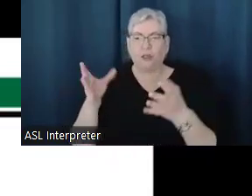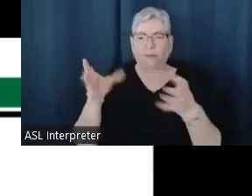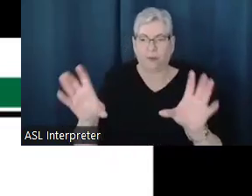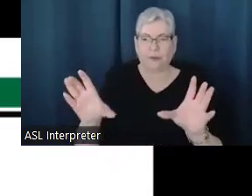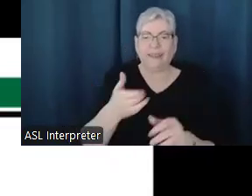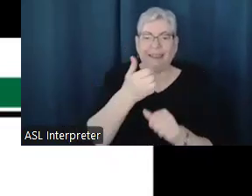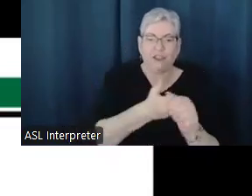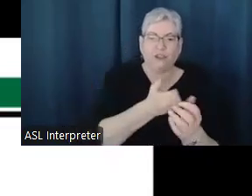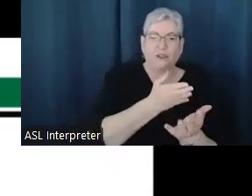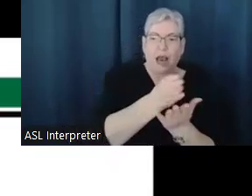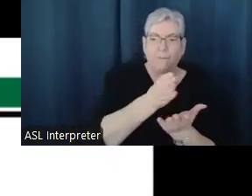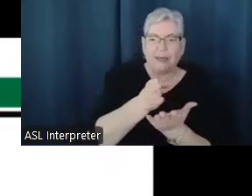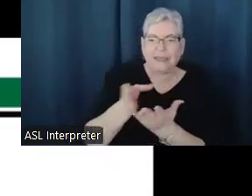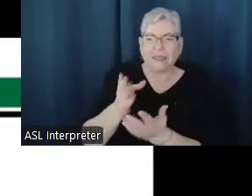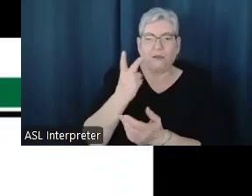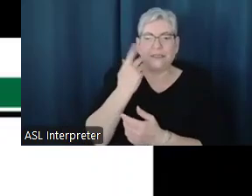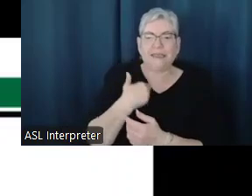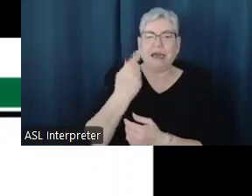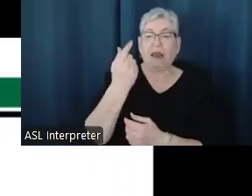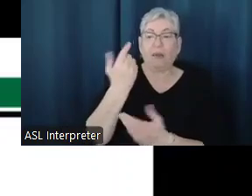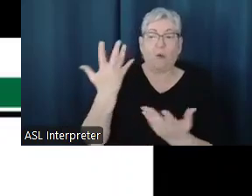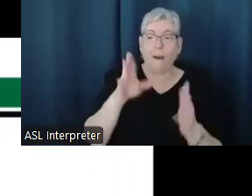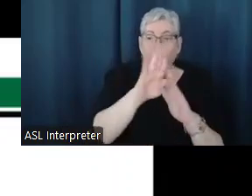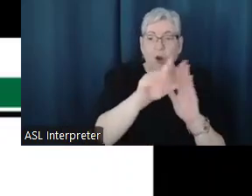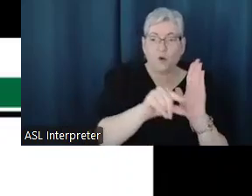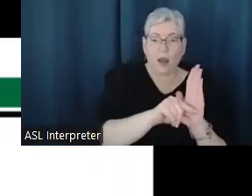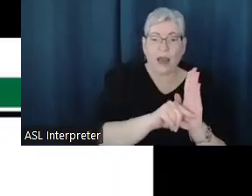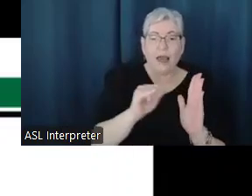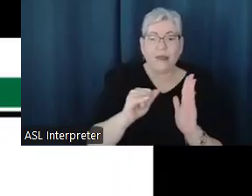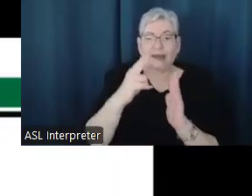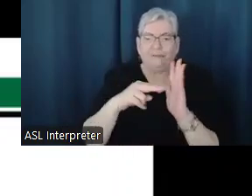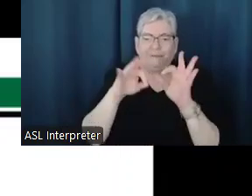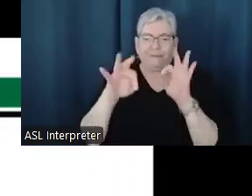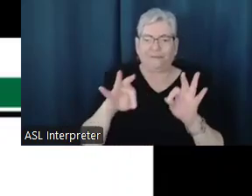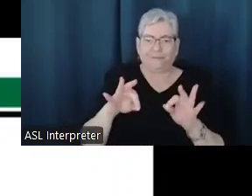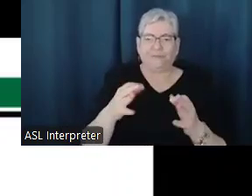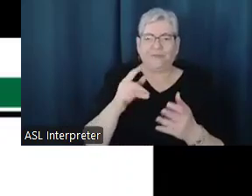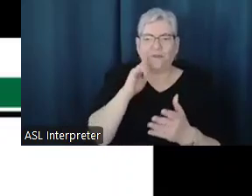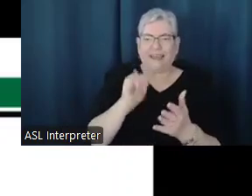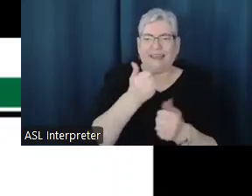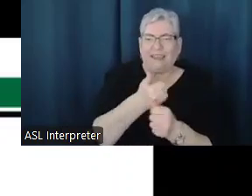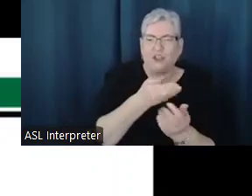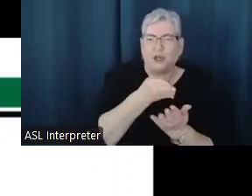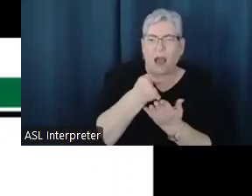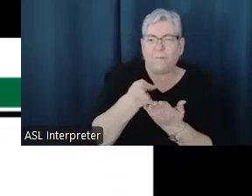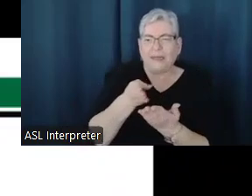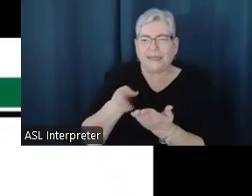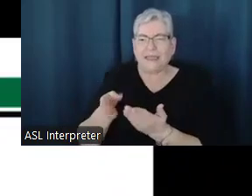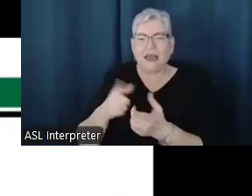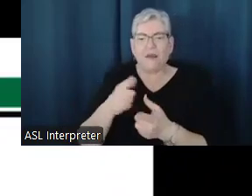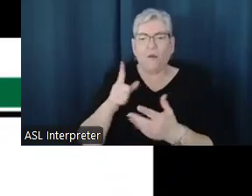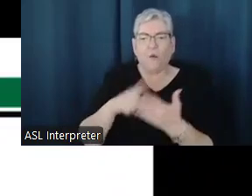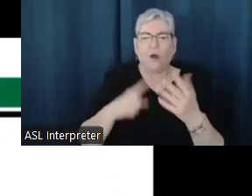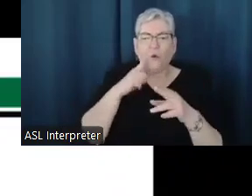going to see a little bit of background, the literature-based explanations of those competencies, and then what we are calling a